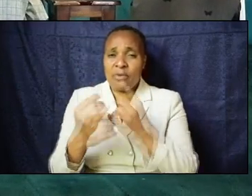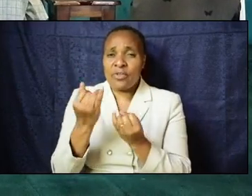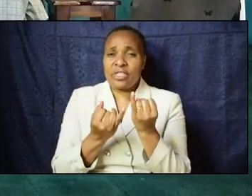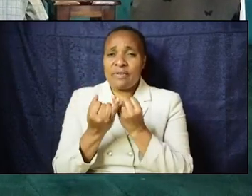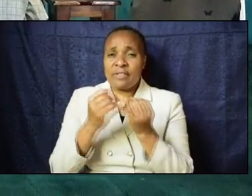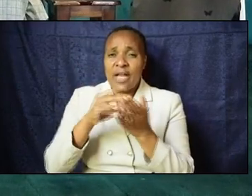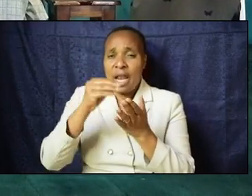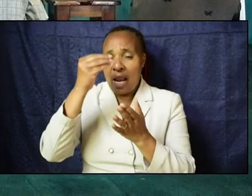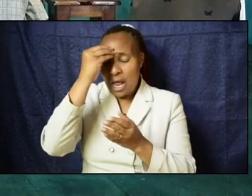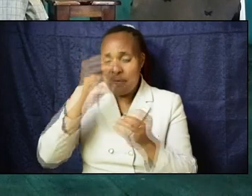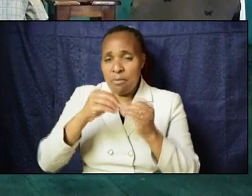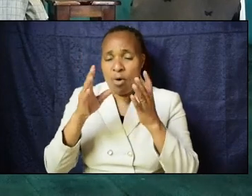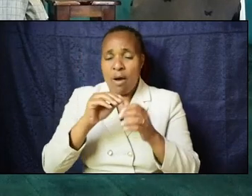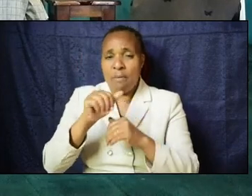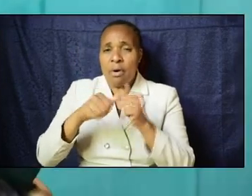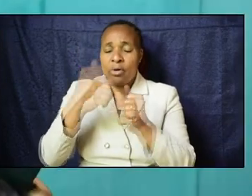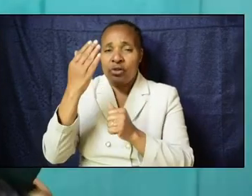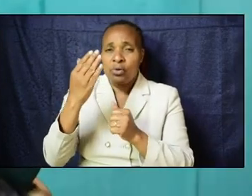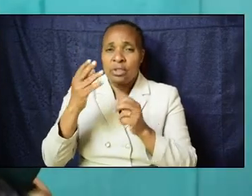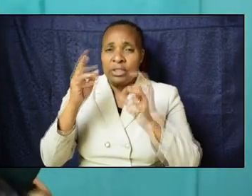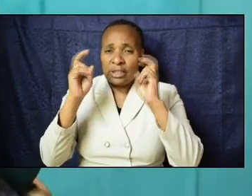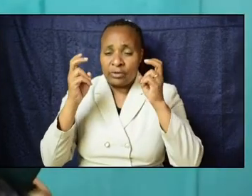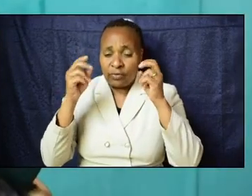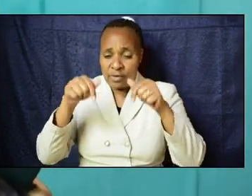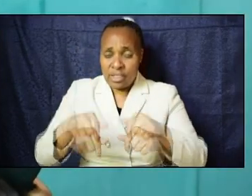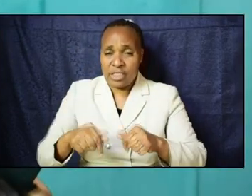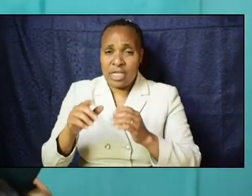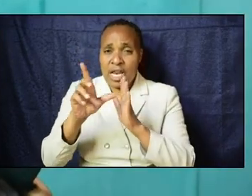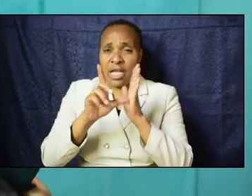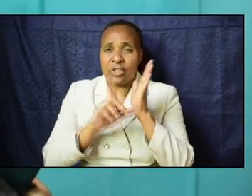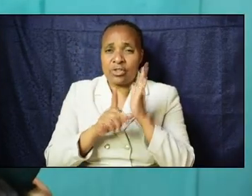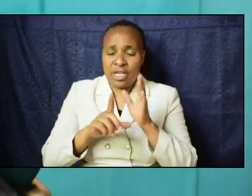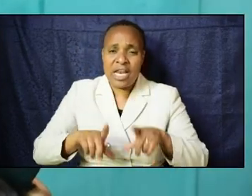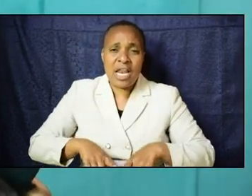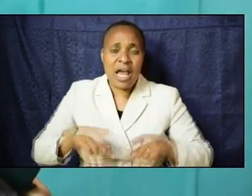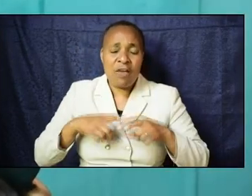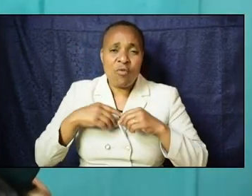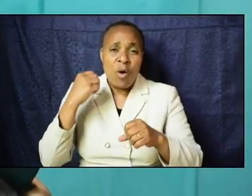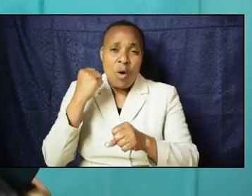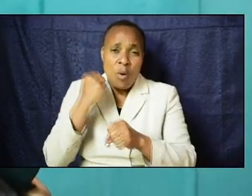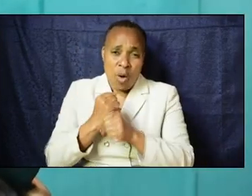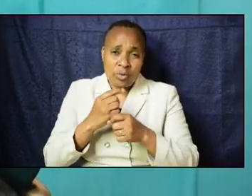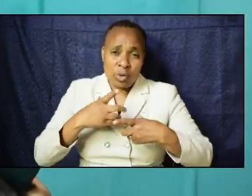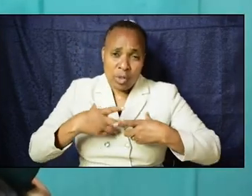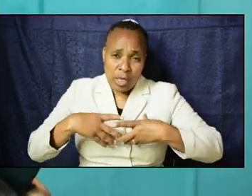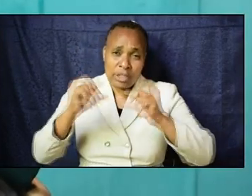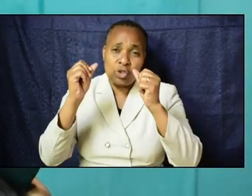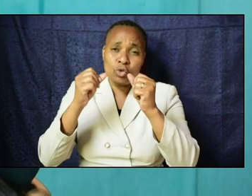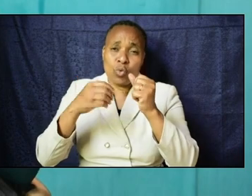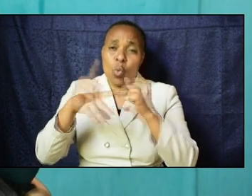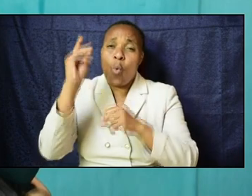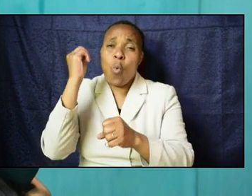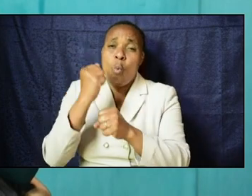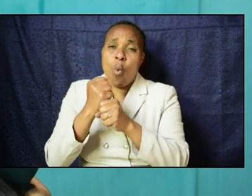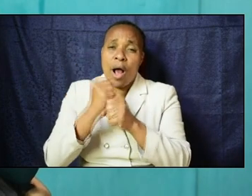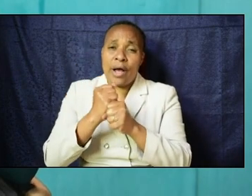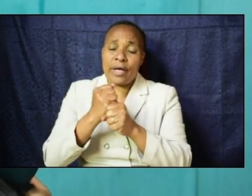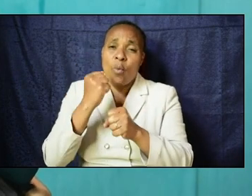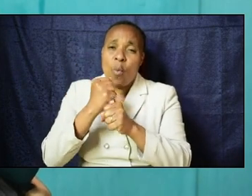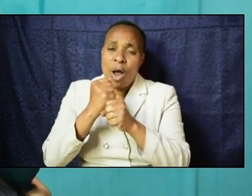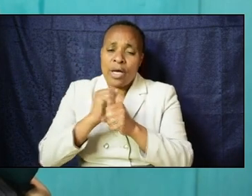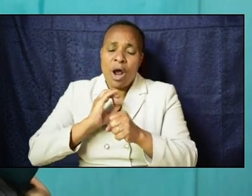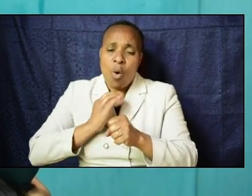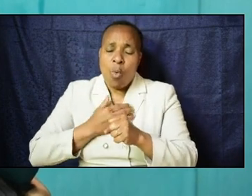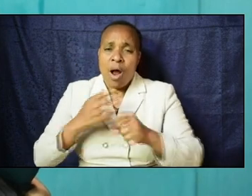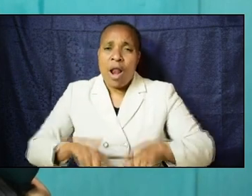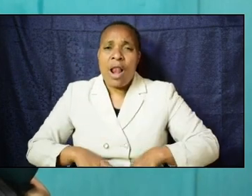and learn more about you. The title of today's lesson is Life is Hard, Work. Let us learn the importance of work in our lives for teens